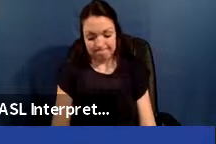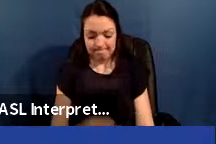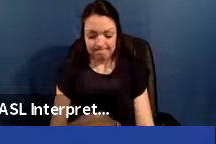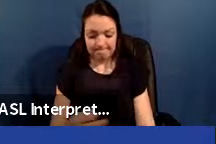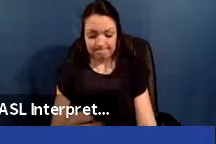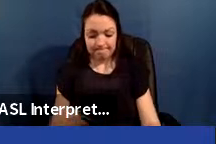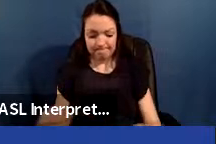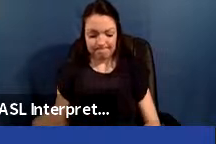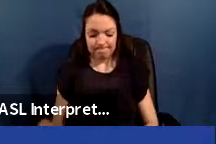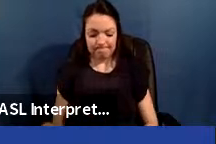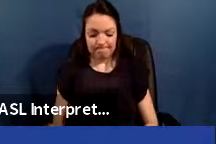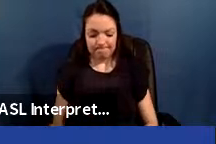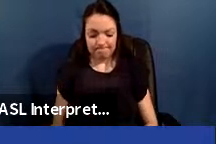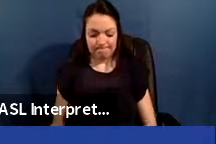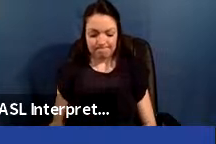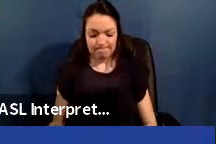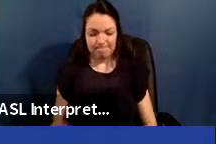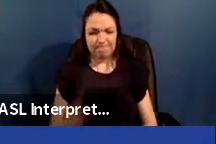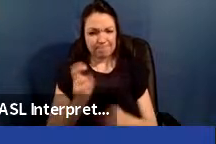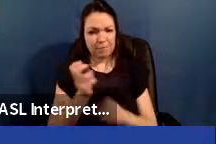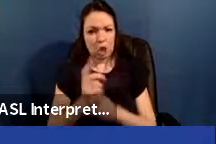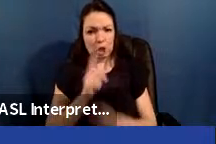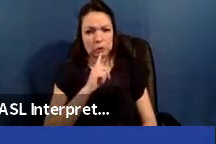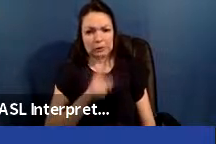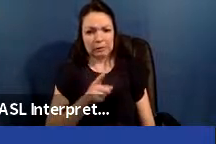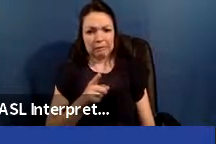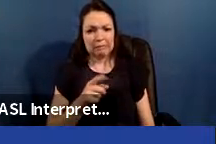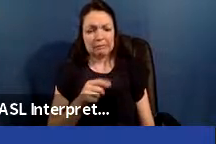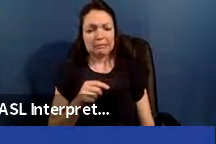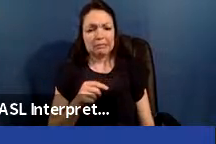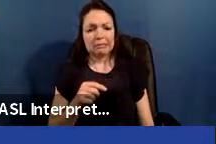it's hard to say, and the reason it's hard to say is that